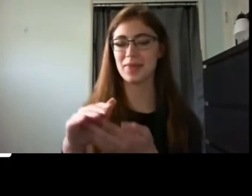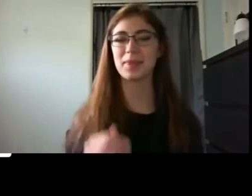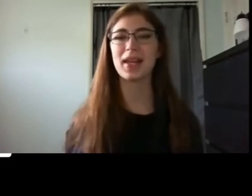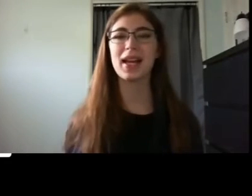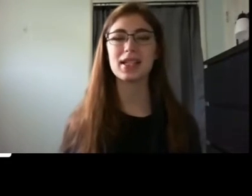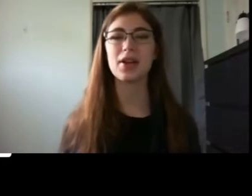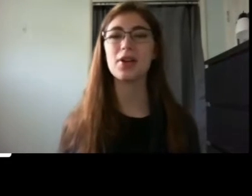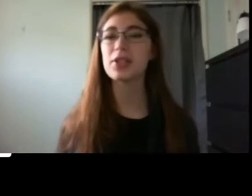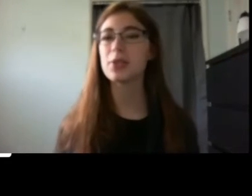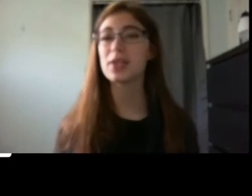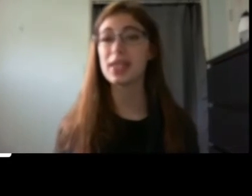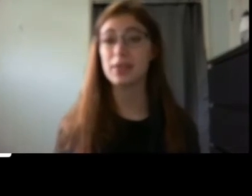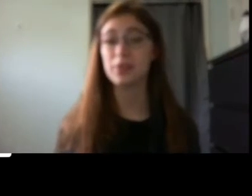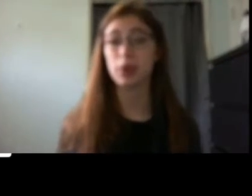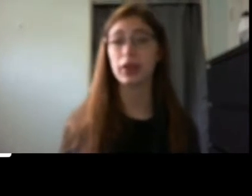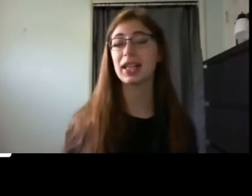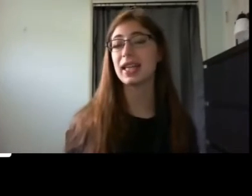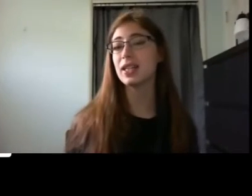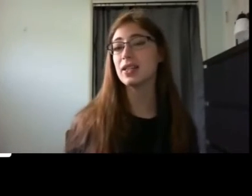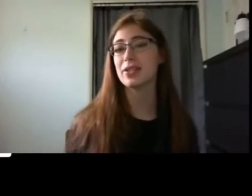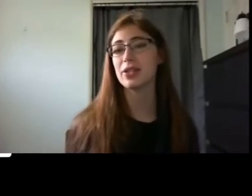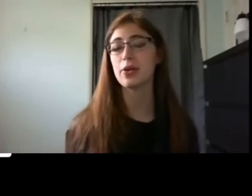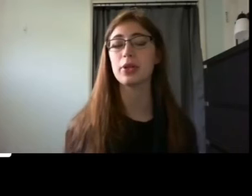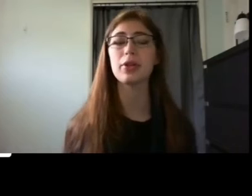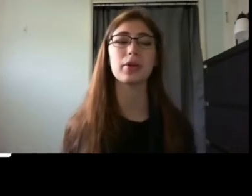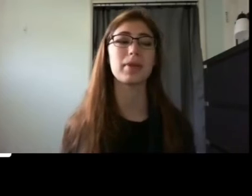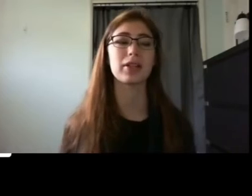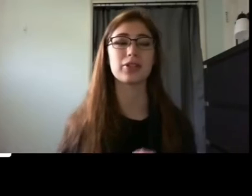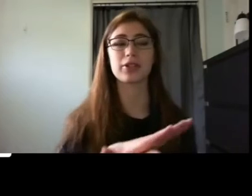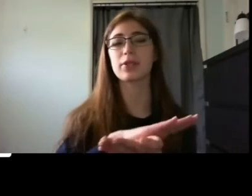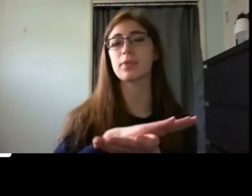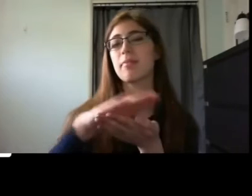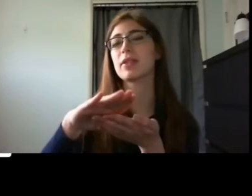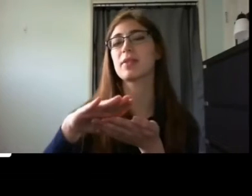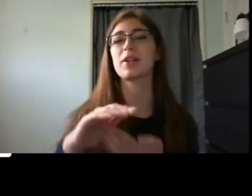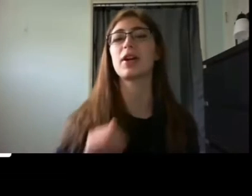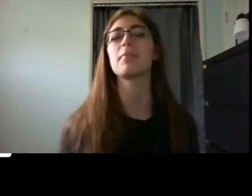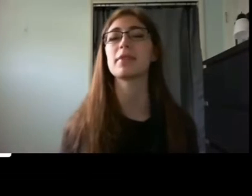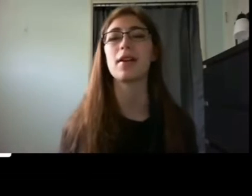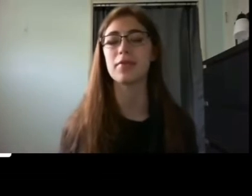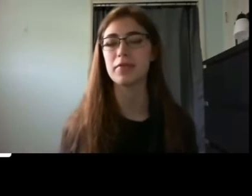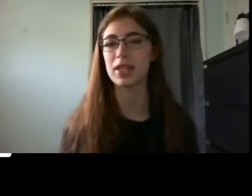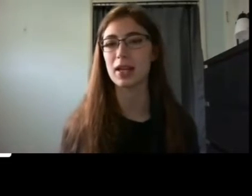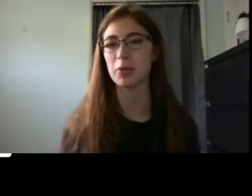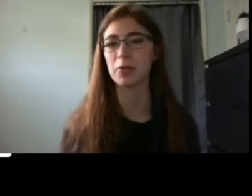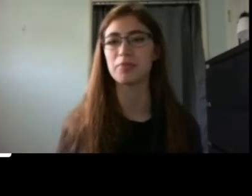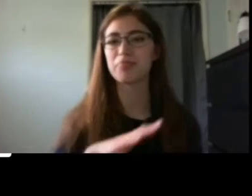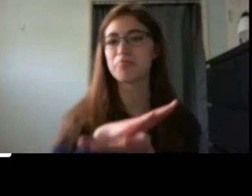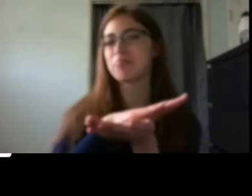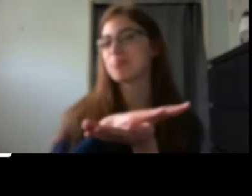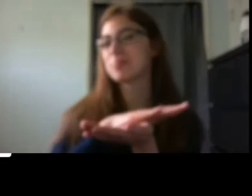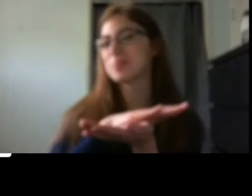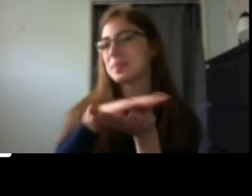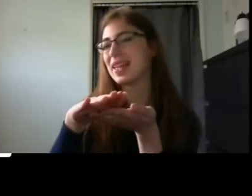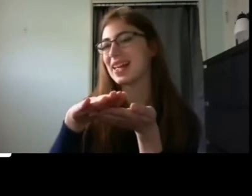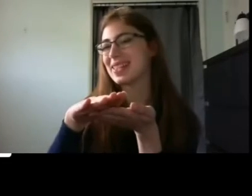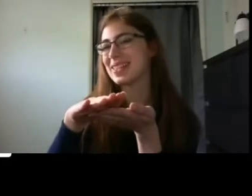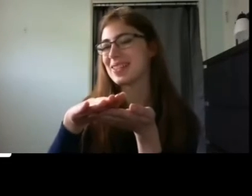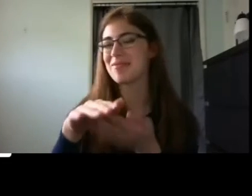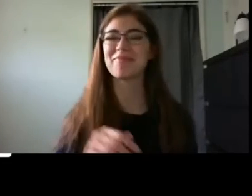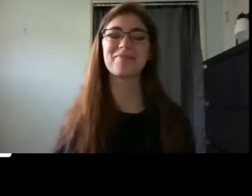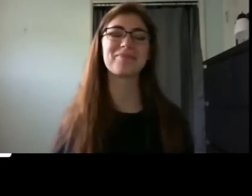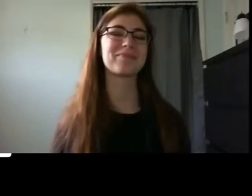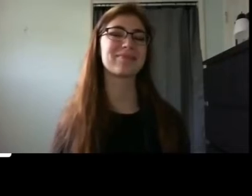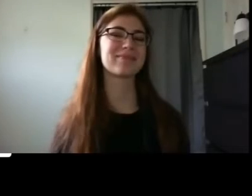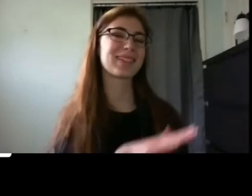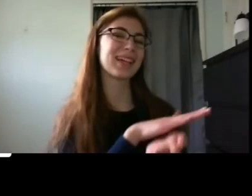Nice. It's also the sign for clean, so you could picture sweeping some crumbs off of the table. Nice.